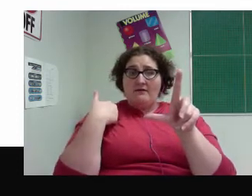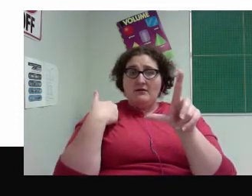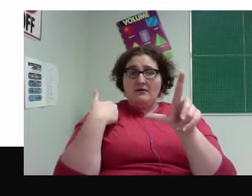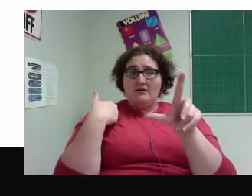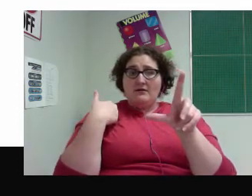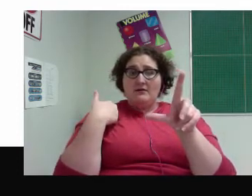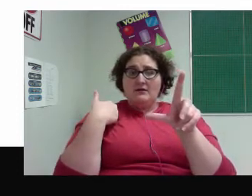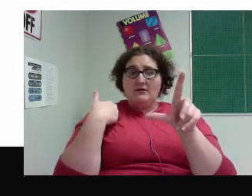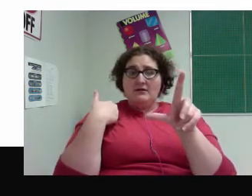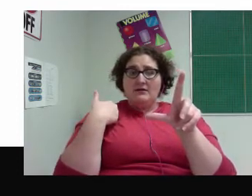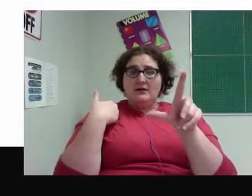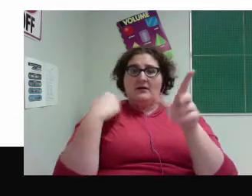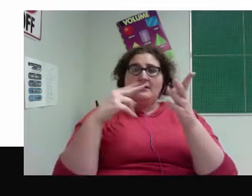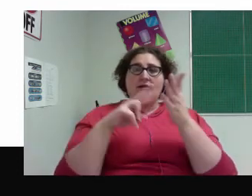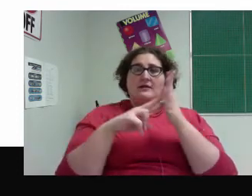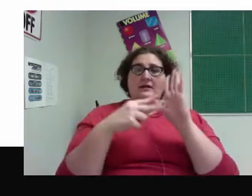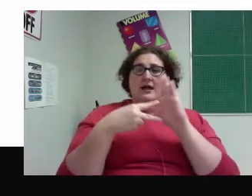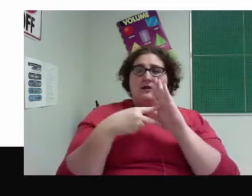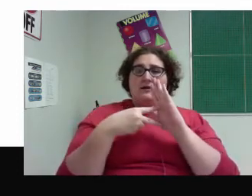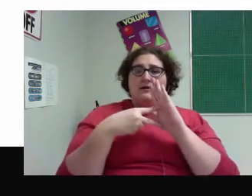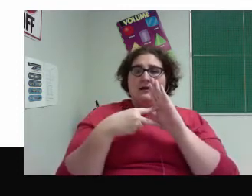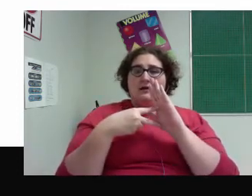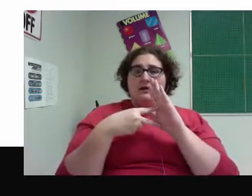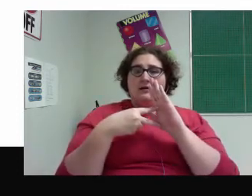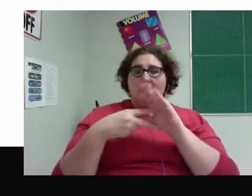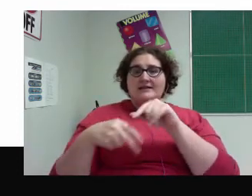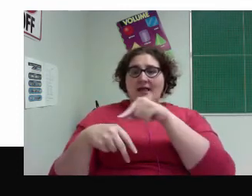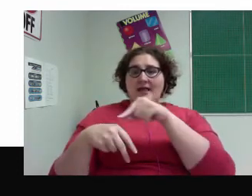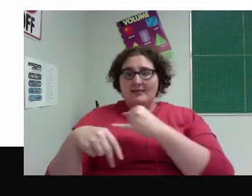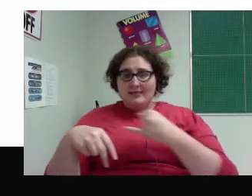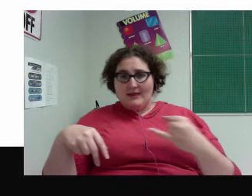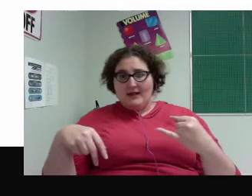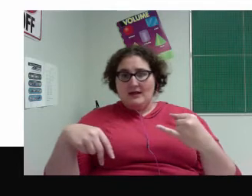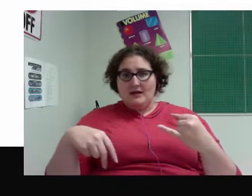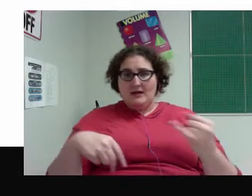this line, because if I start to make the other one,